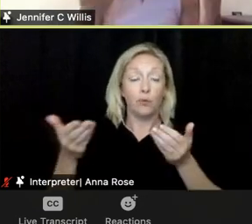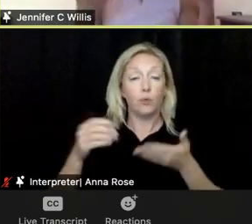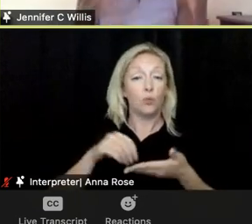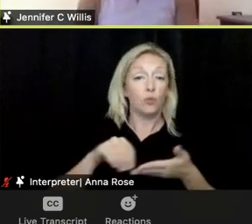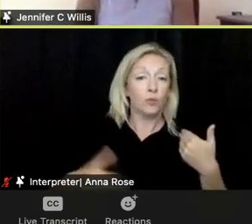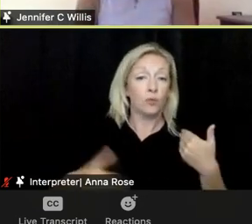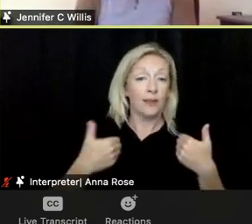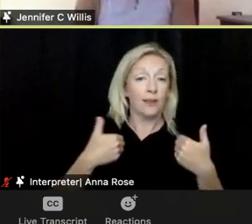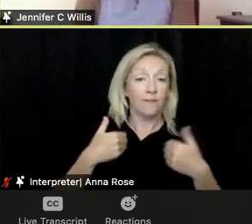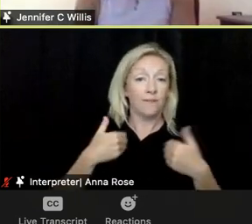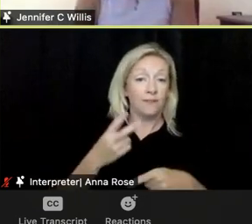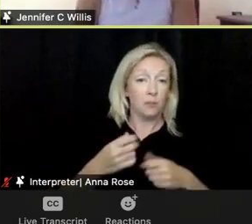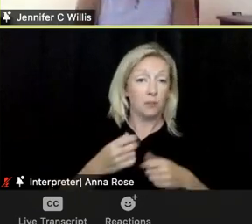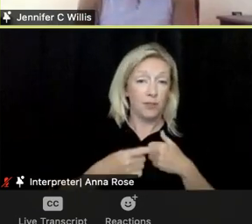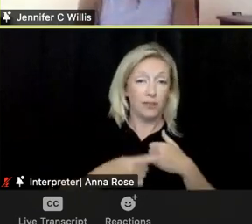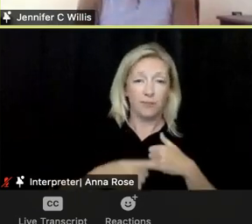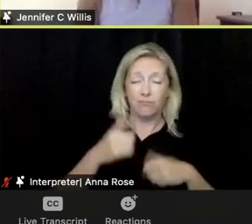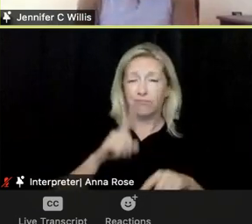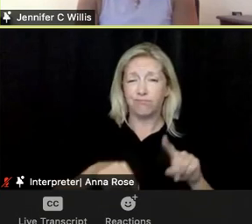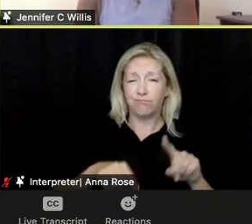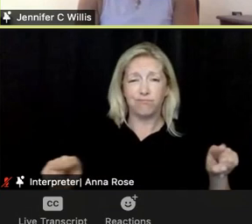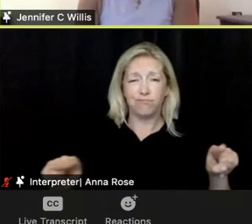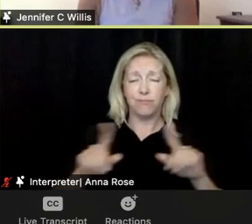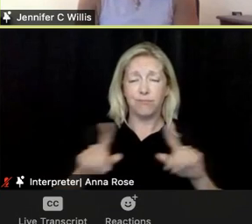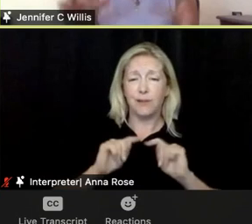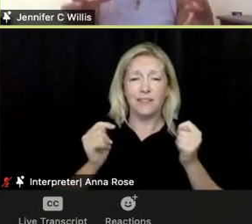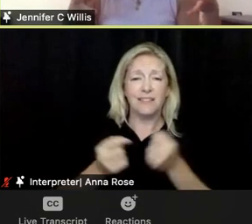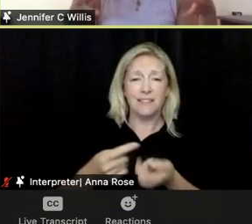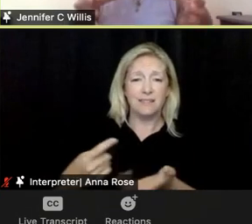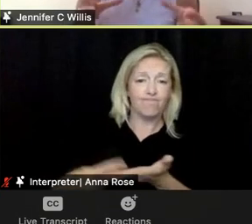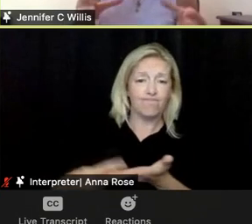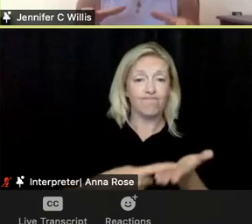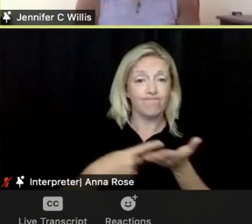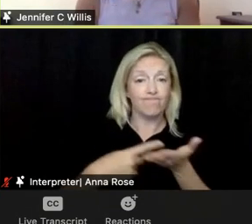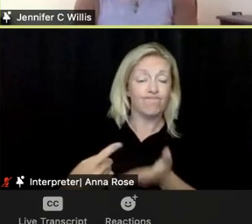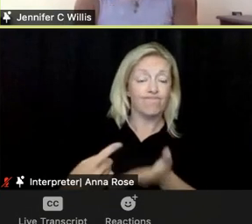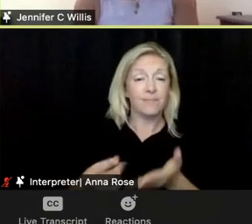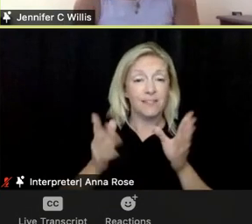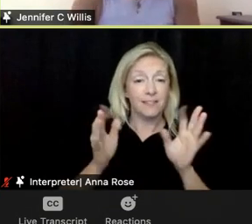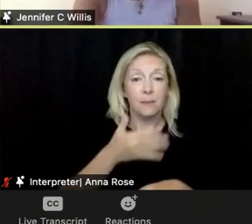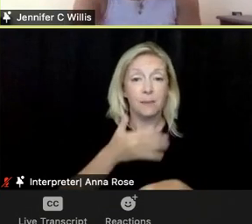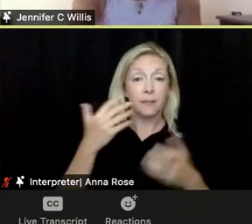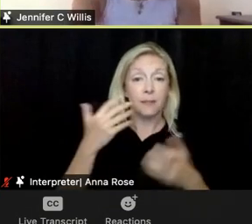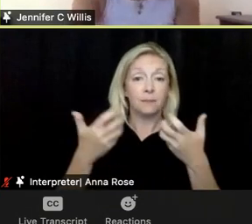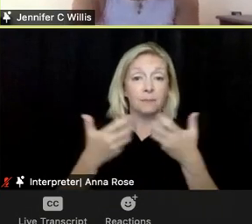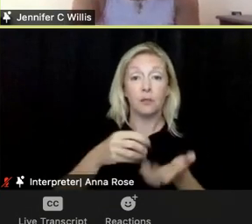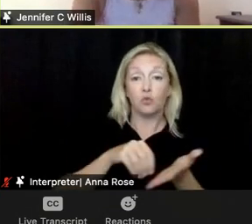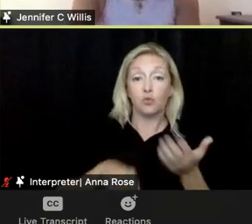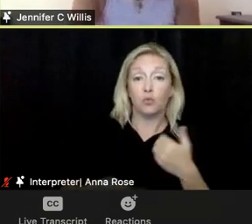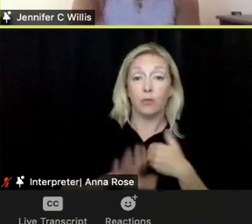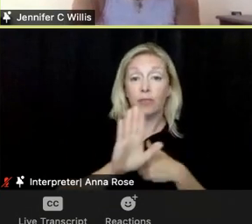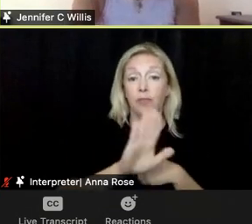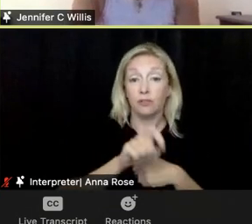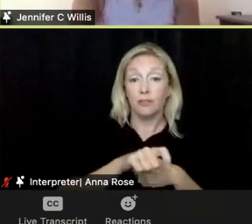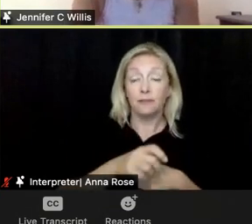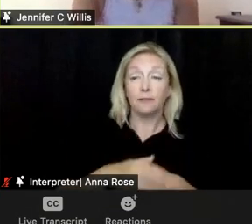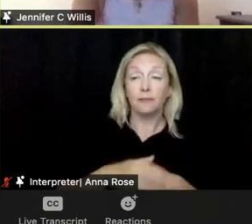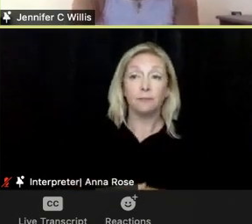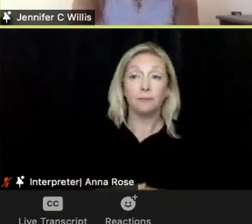place. It's really a team decision for whatever works best for that student and their needs.